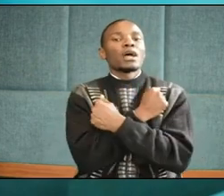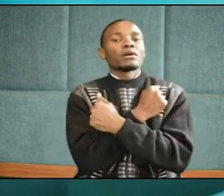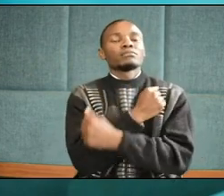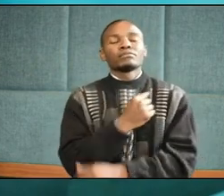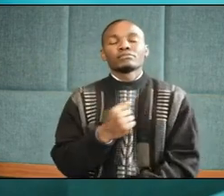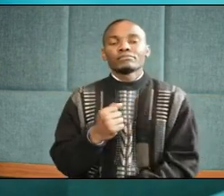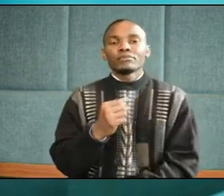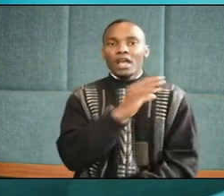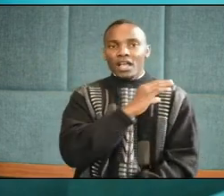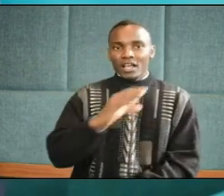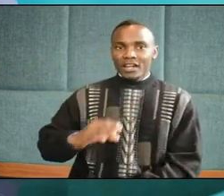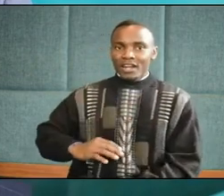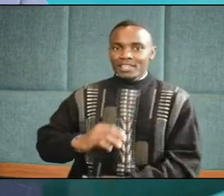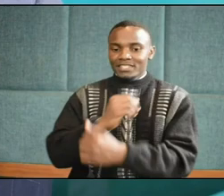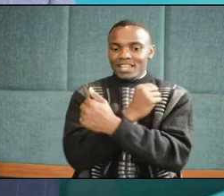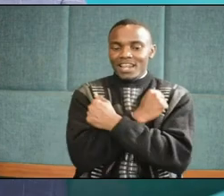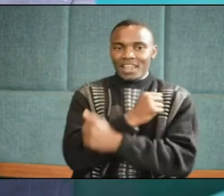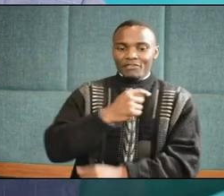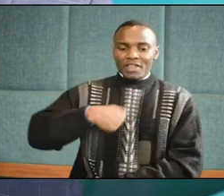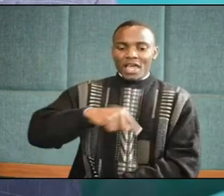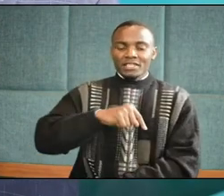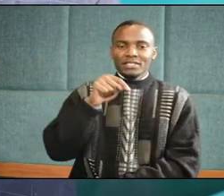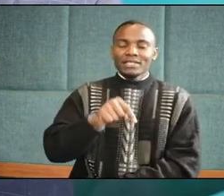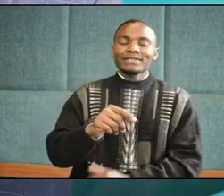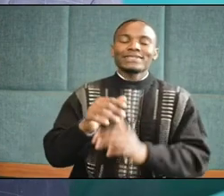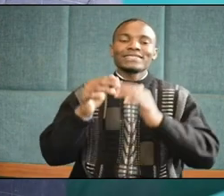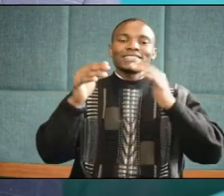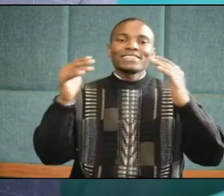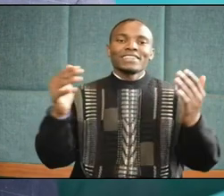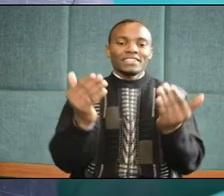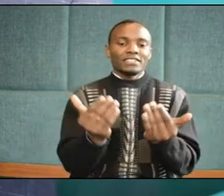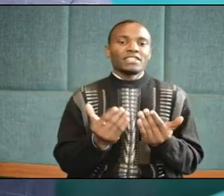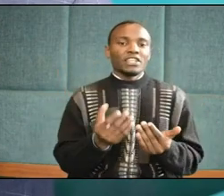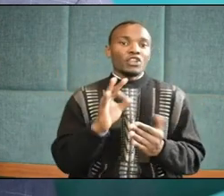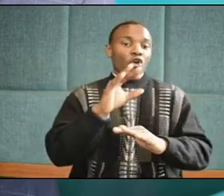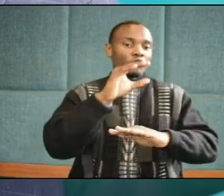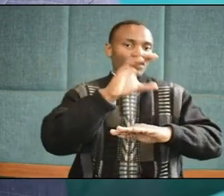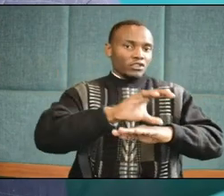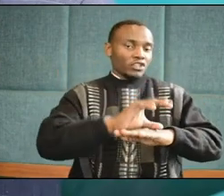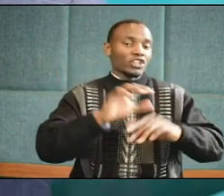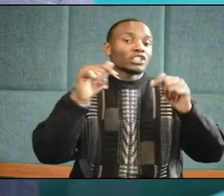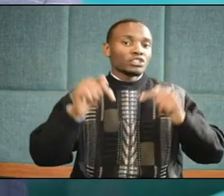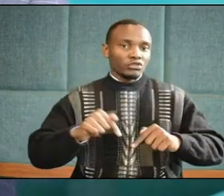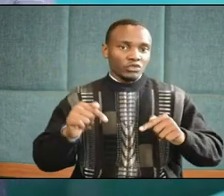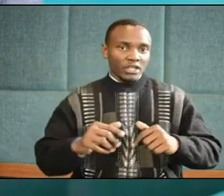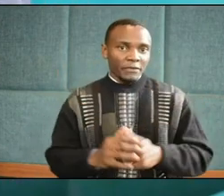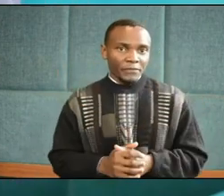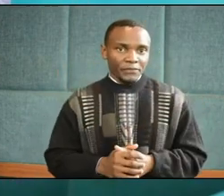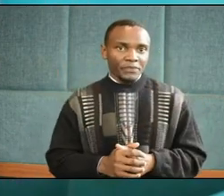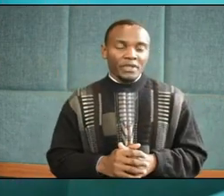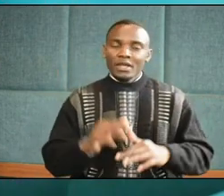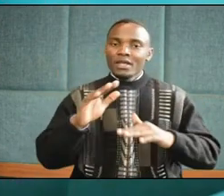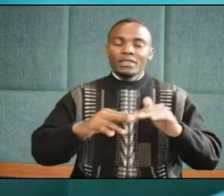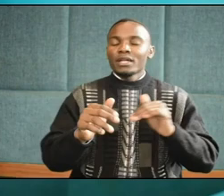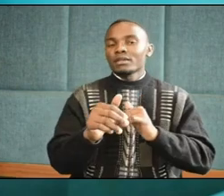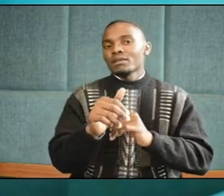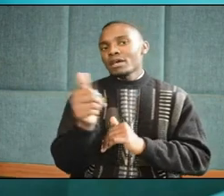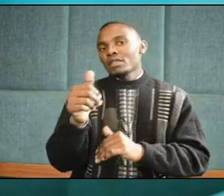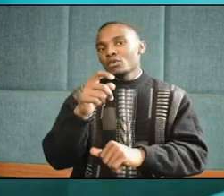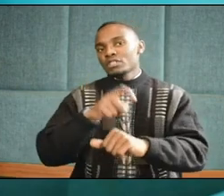us, is the greatest need of the church today than any other